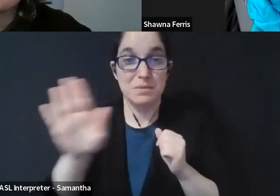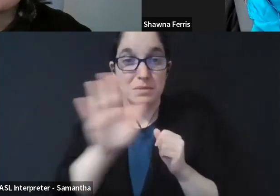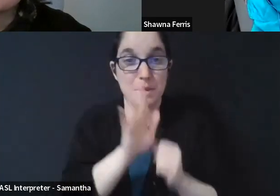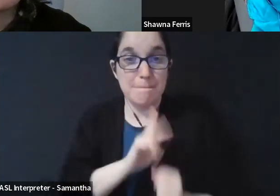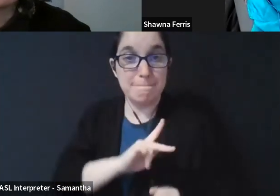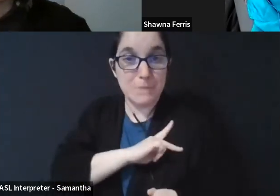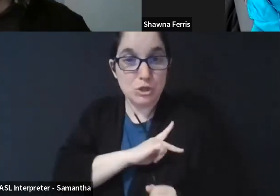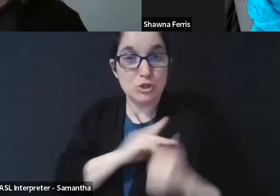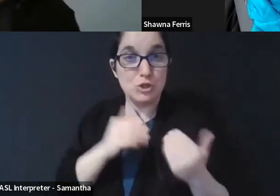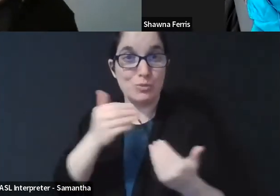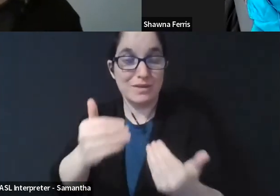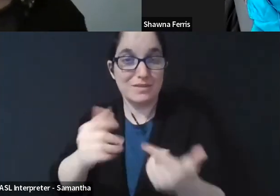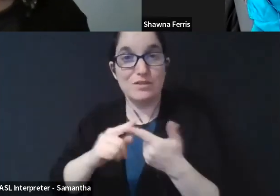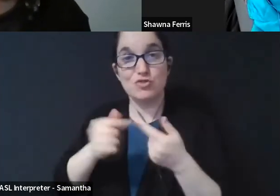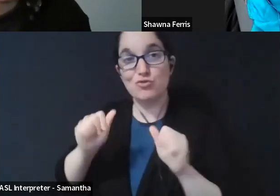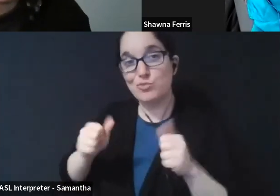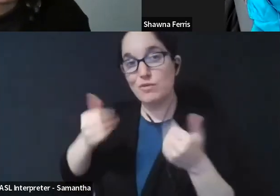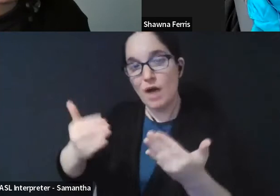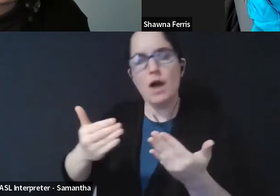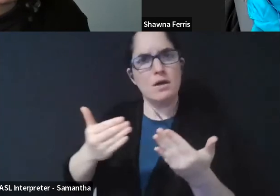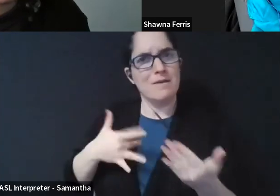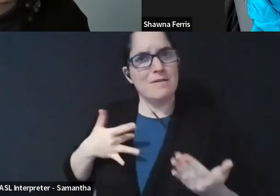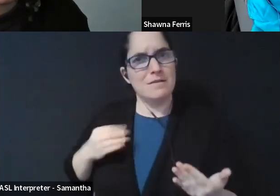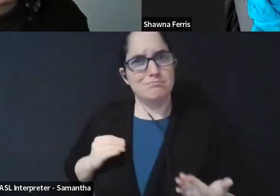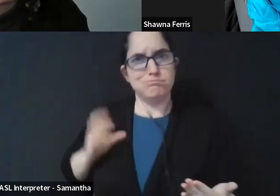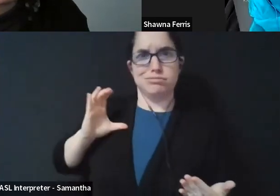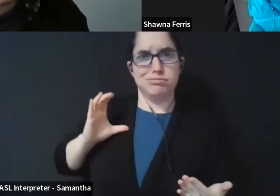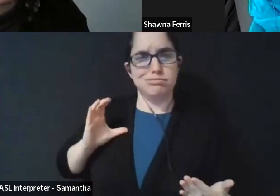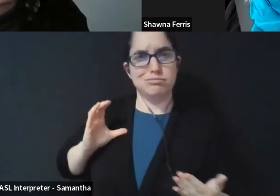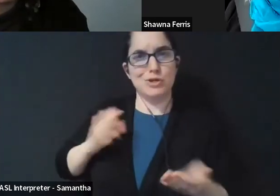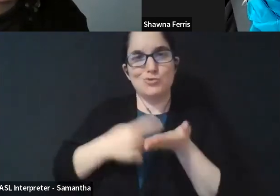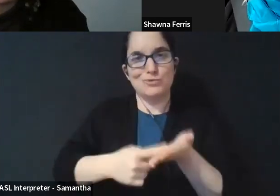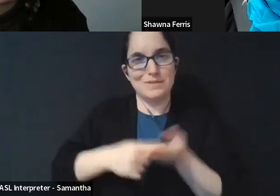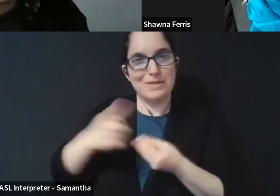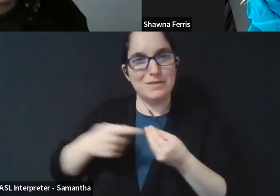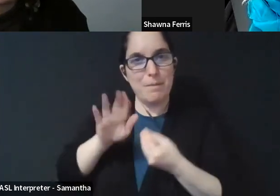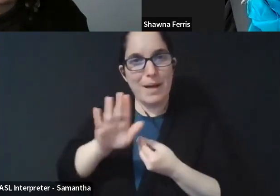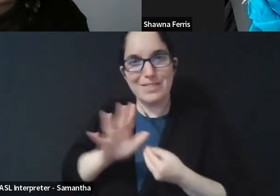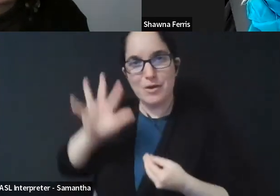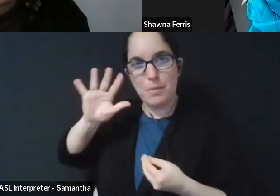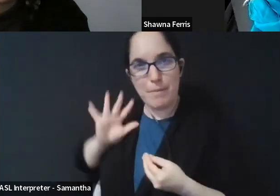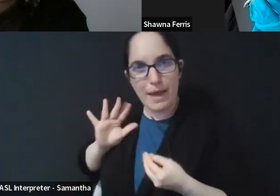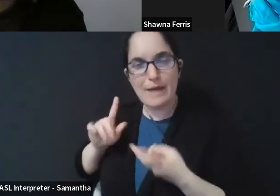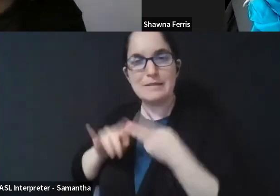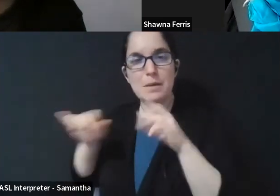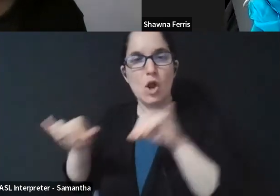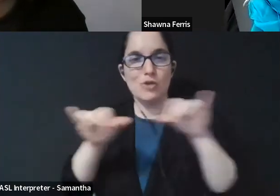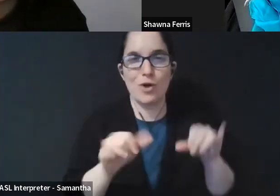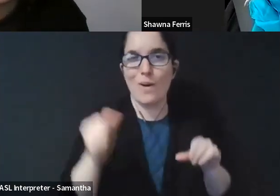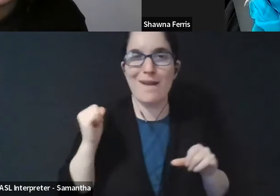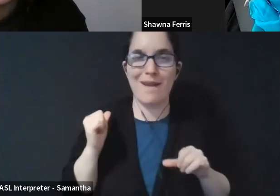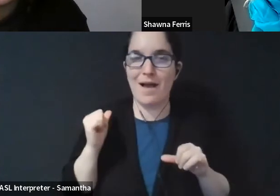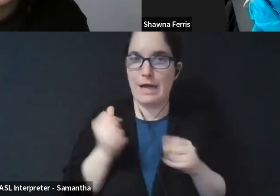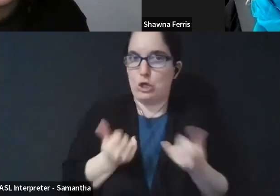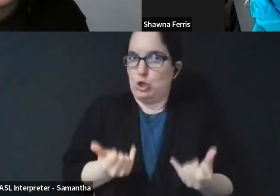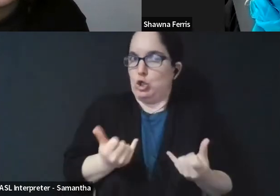has given them a great sense of, but it's also been a super amazing working partner and non-experiential person in that context. It's